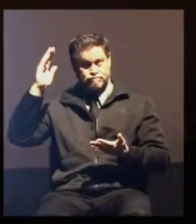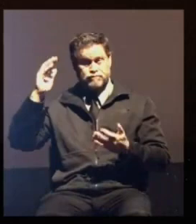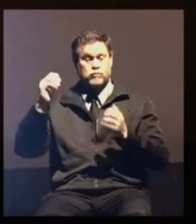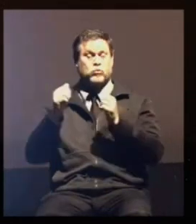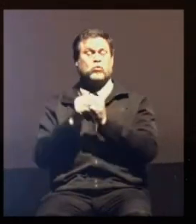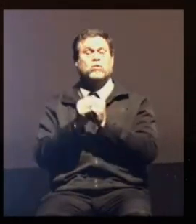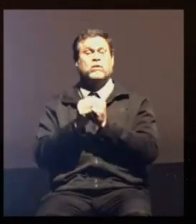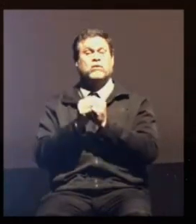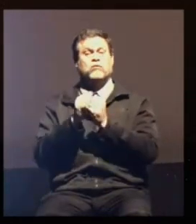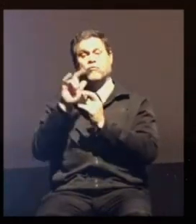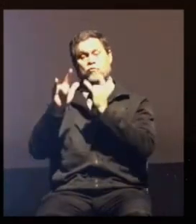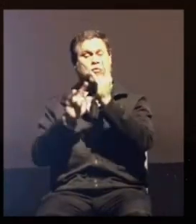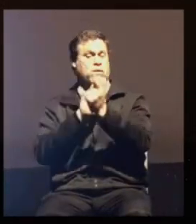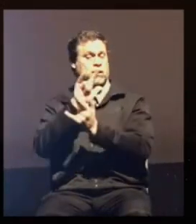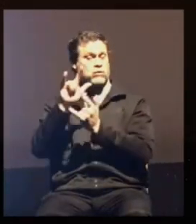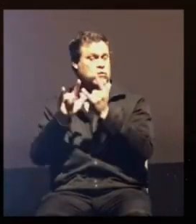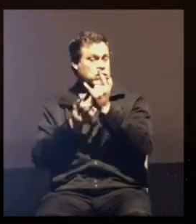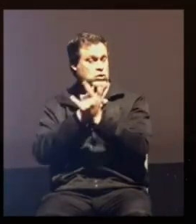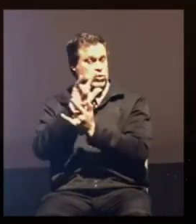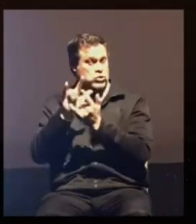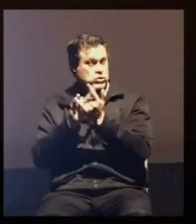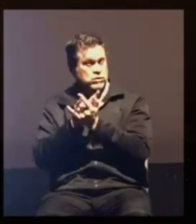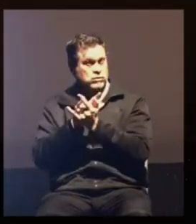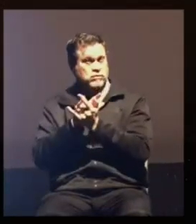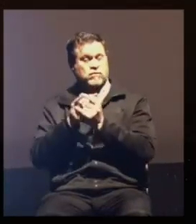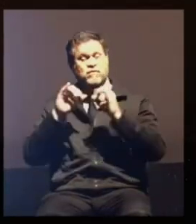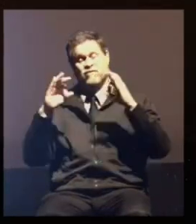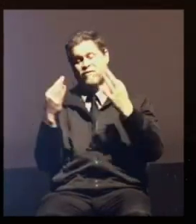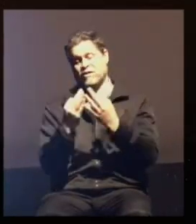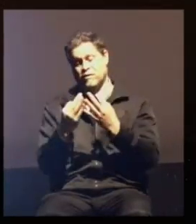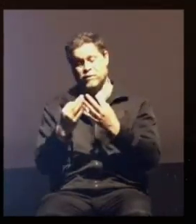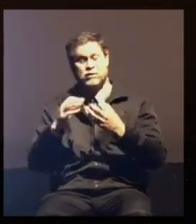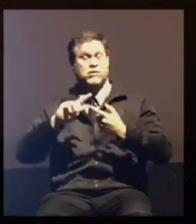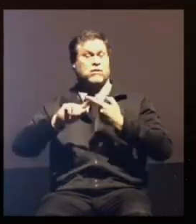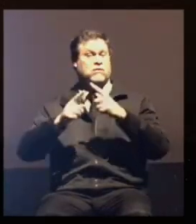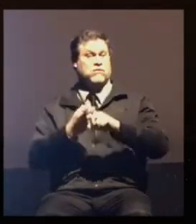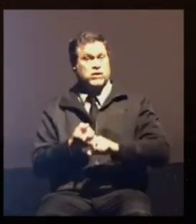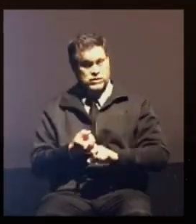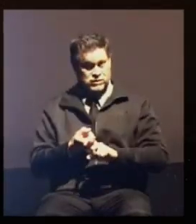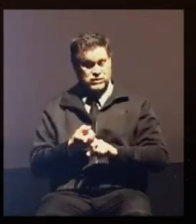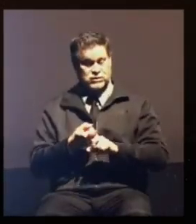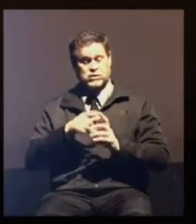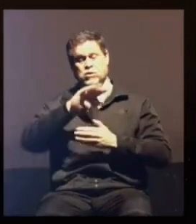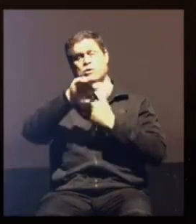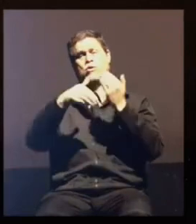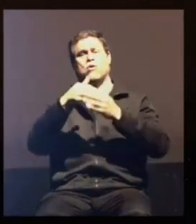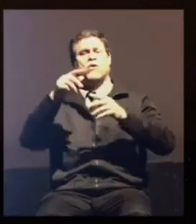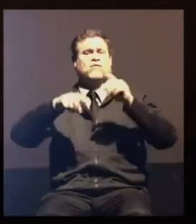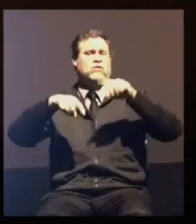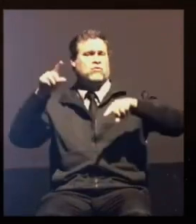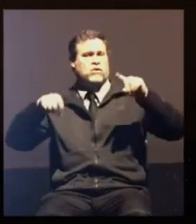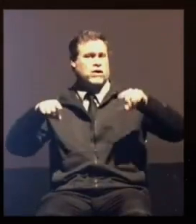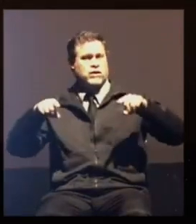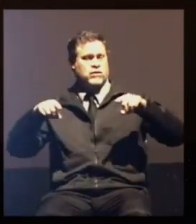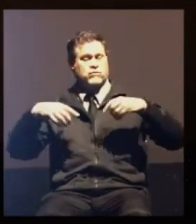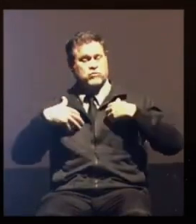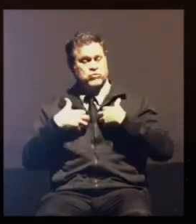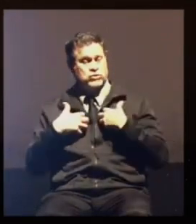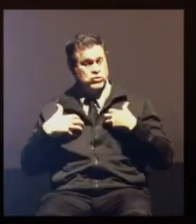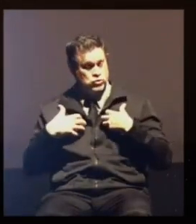with romantic relationships, family, friends, and all variety of creatures.